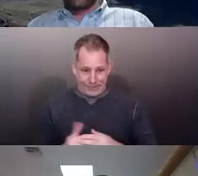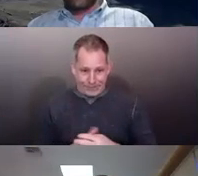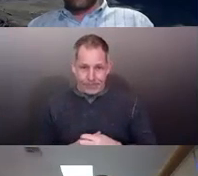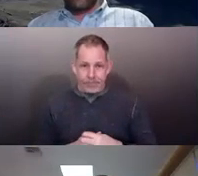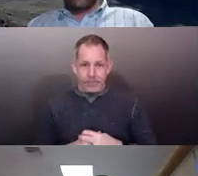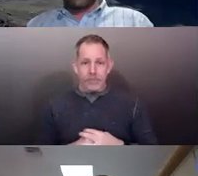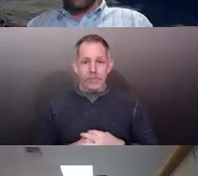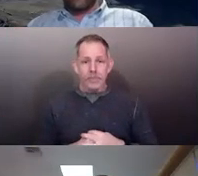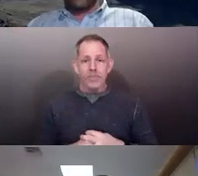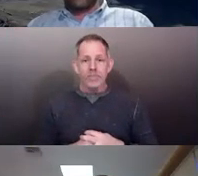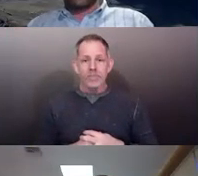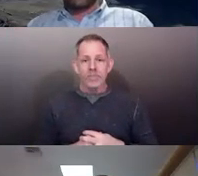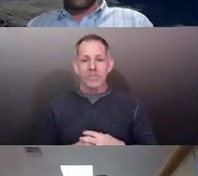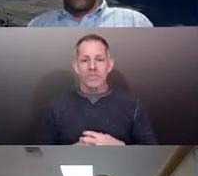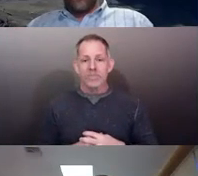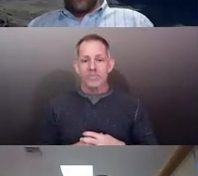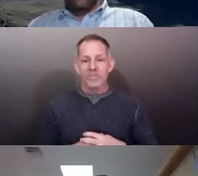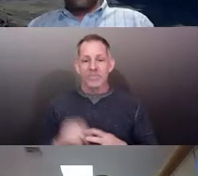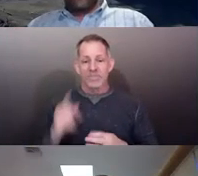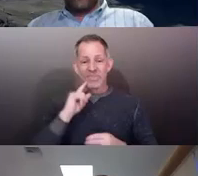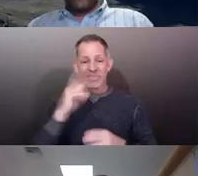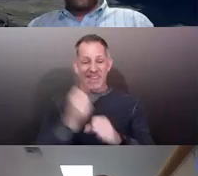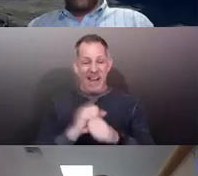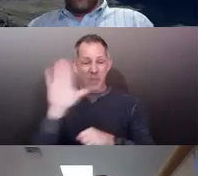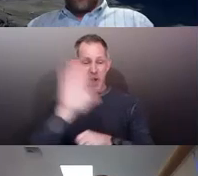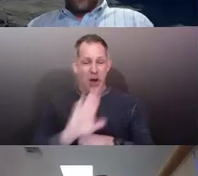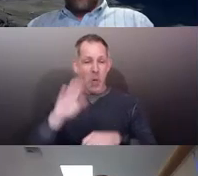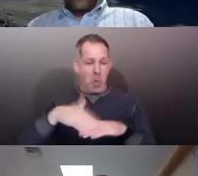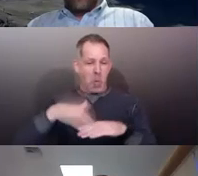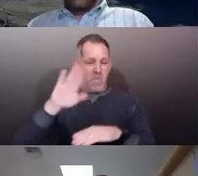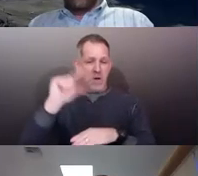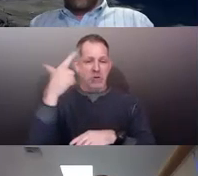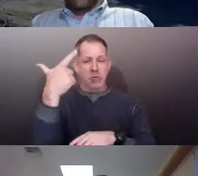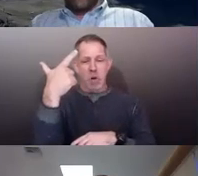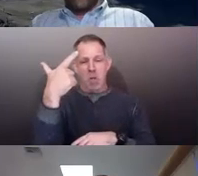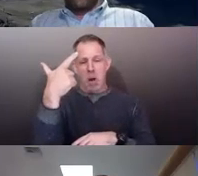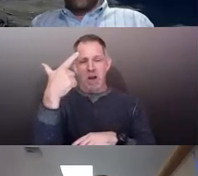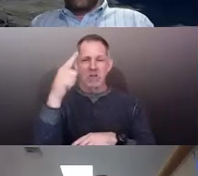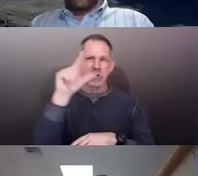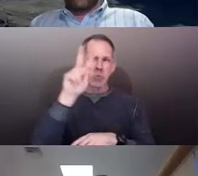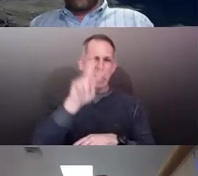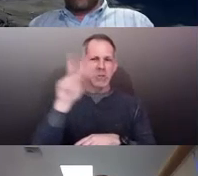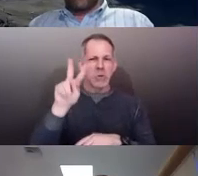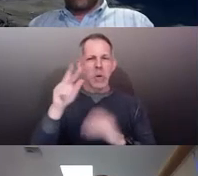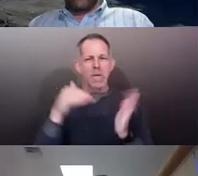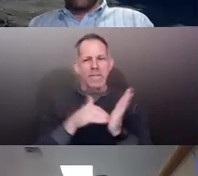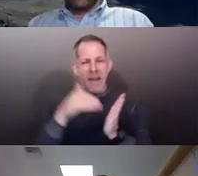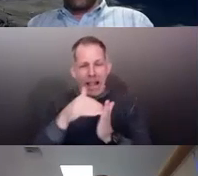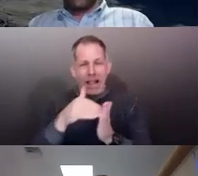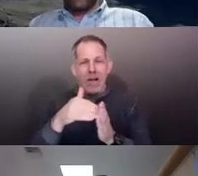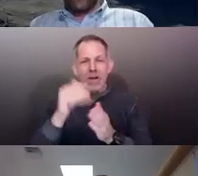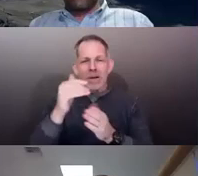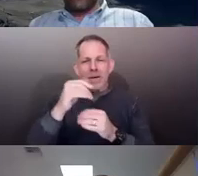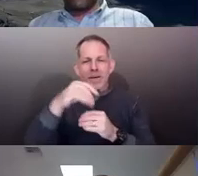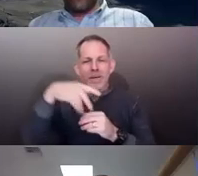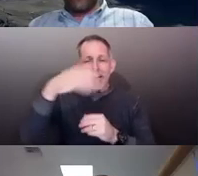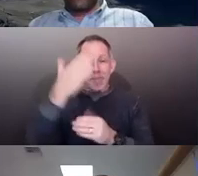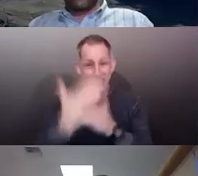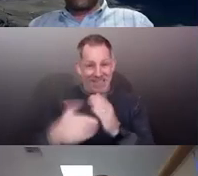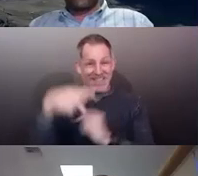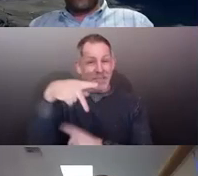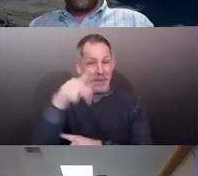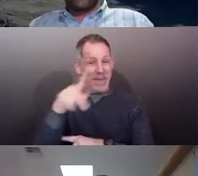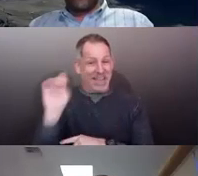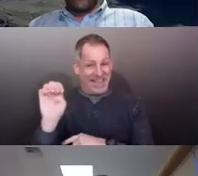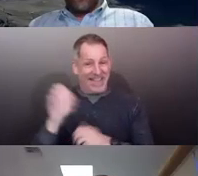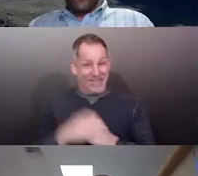we're closer to 23 million pieces of PPE. That comes from things that we purchased, things that we've requested and have been provided